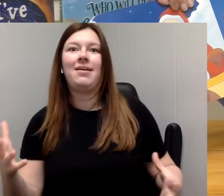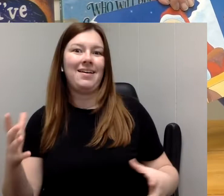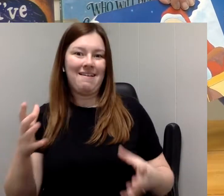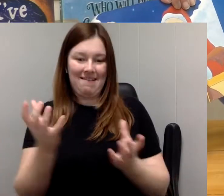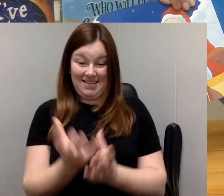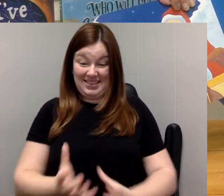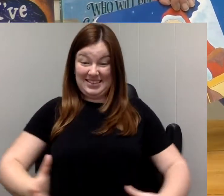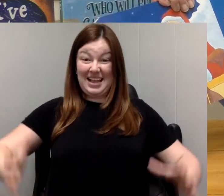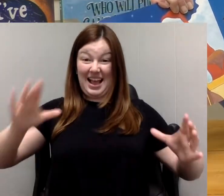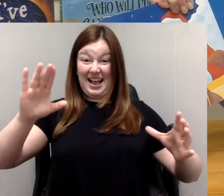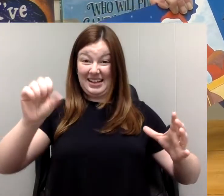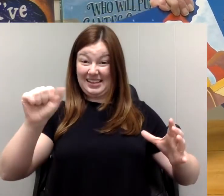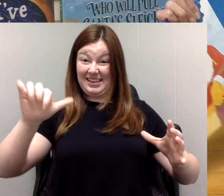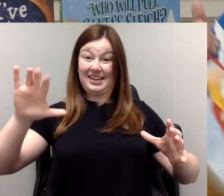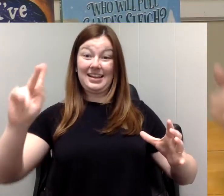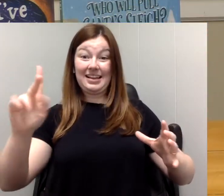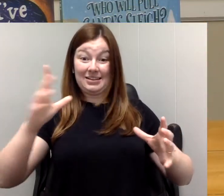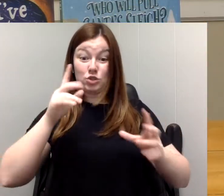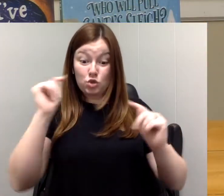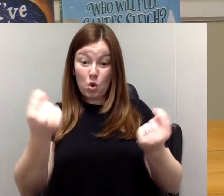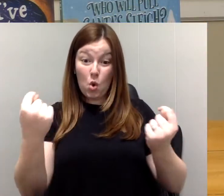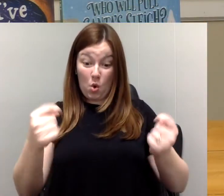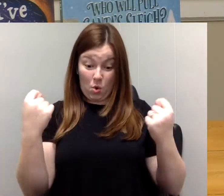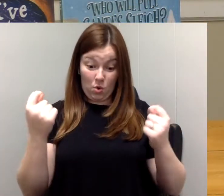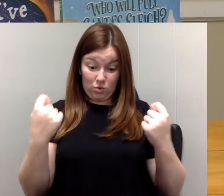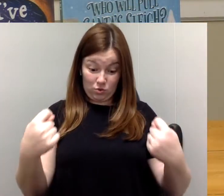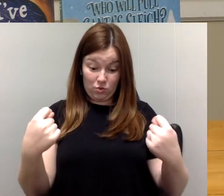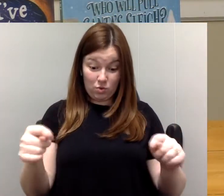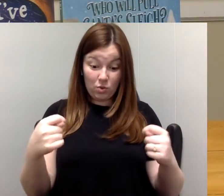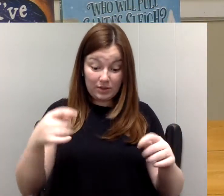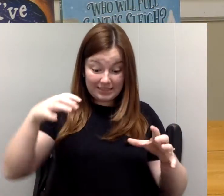the North Pole, Santa called to his reindeer.